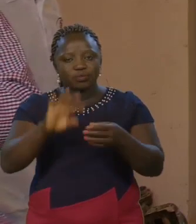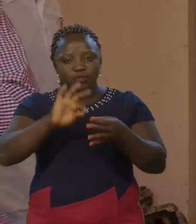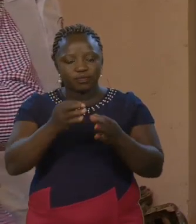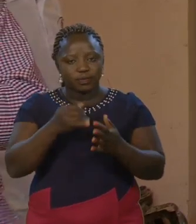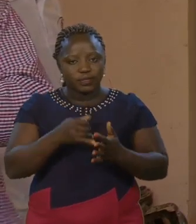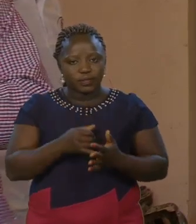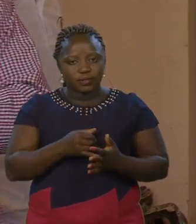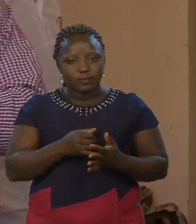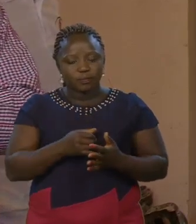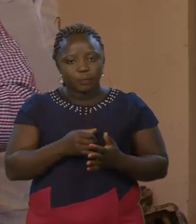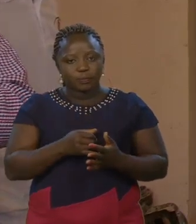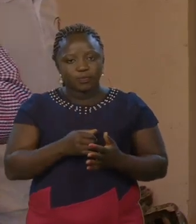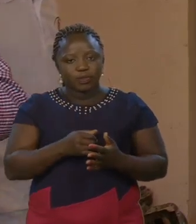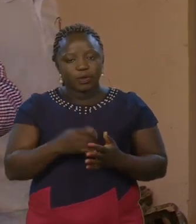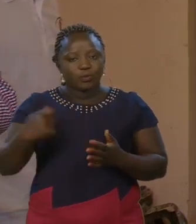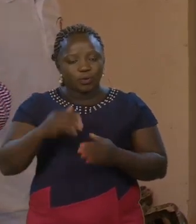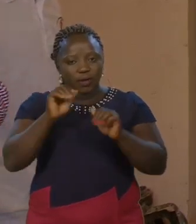it.